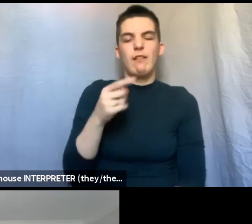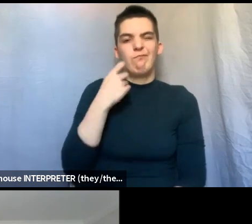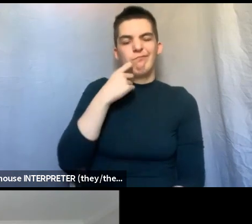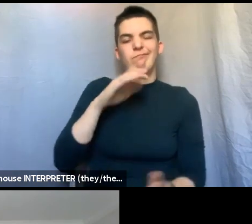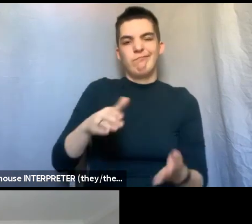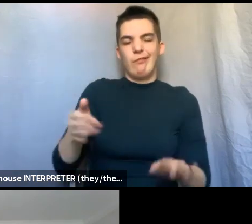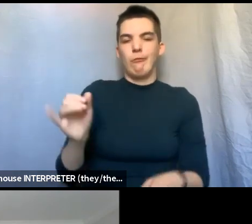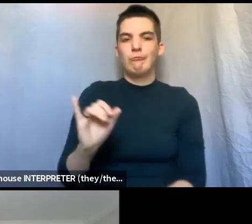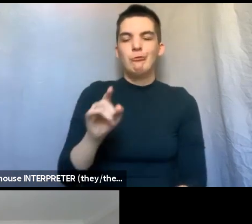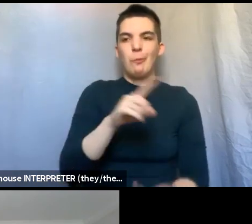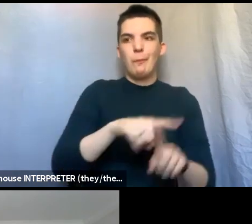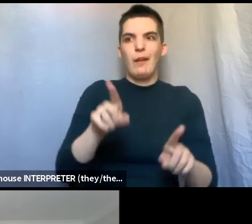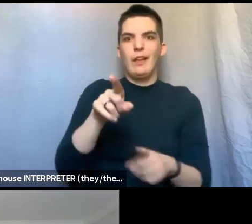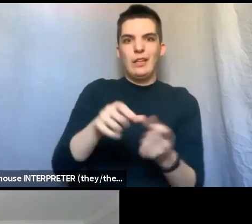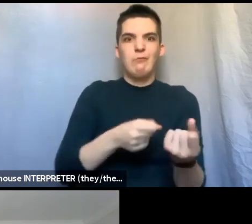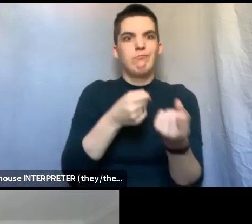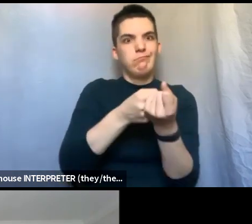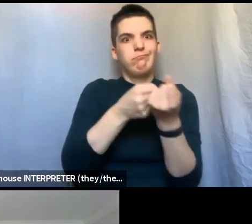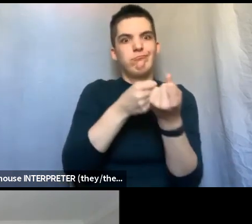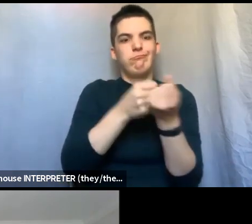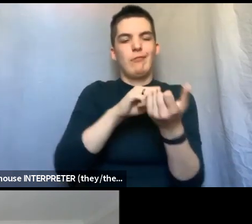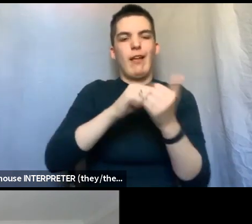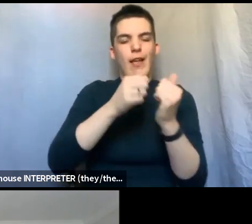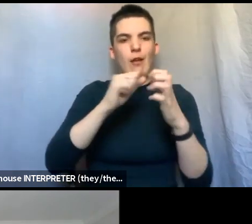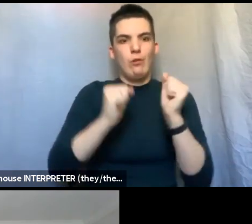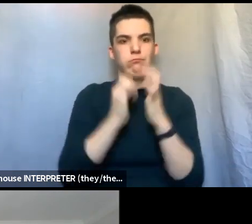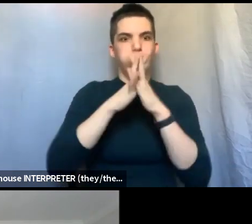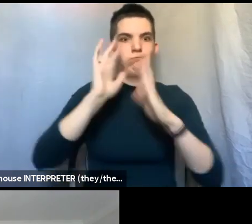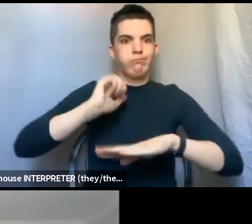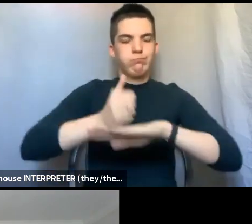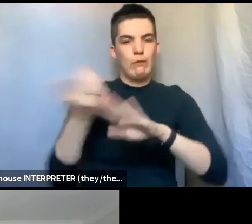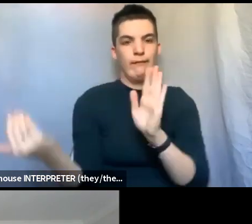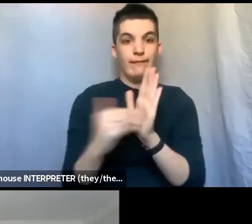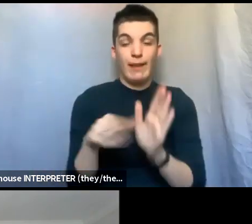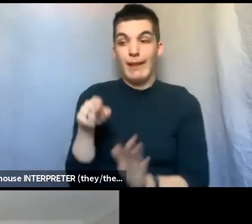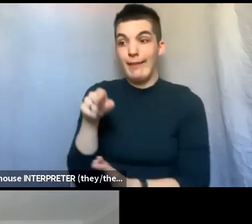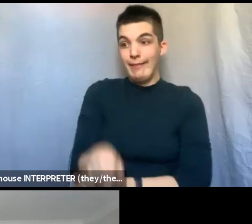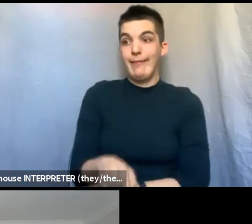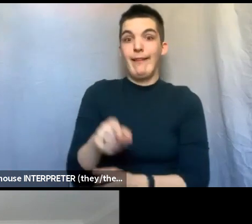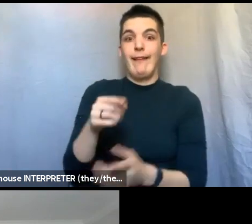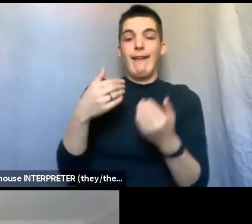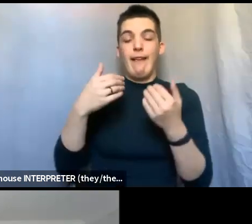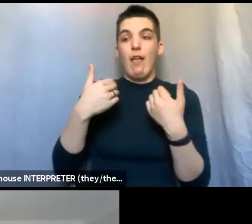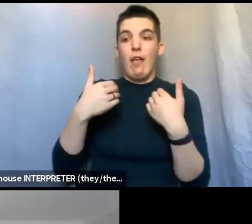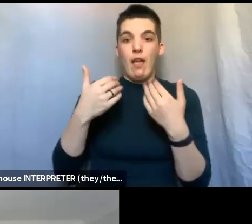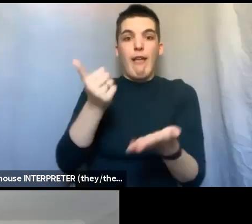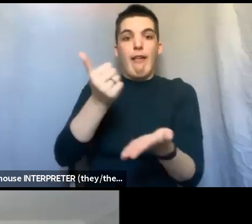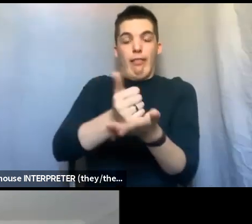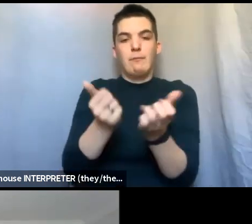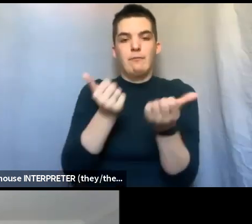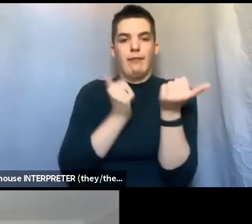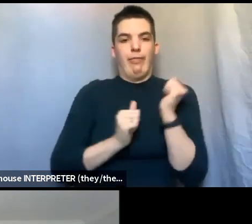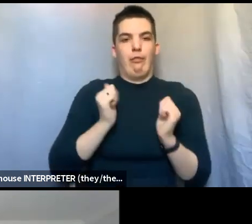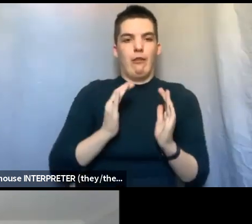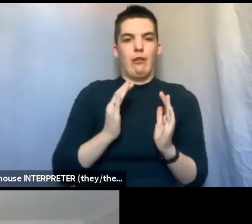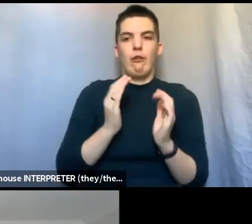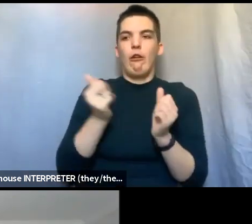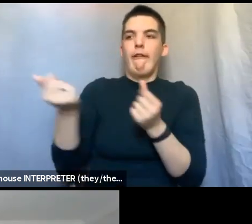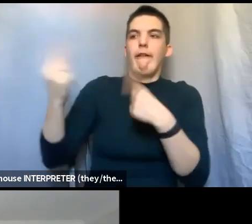people from another era. They brought the theater back. So it was